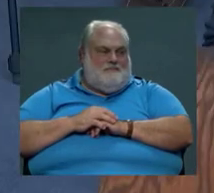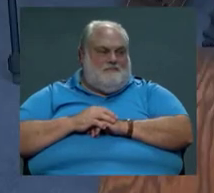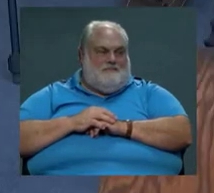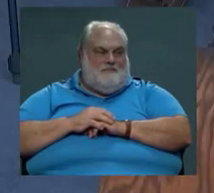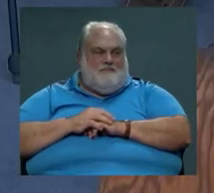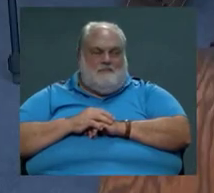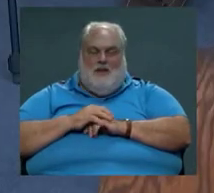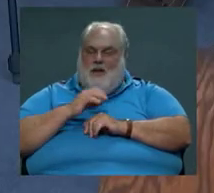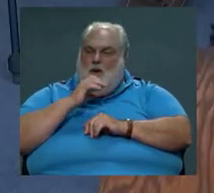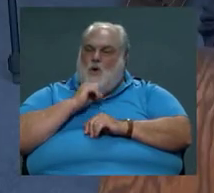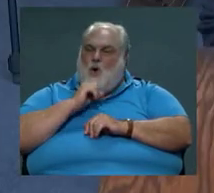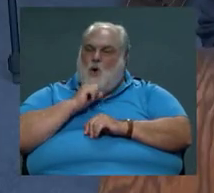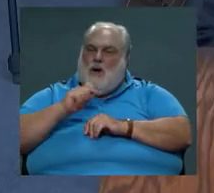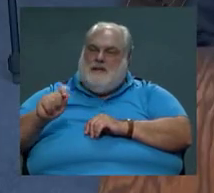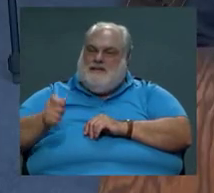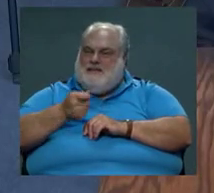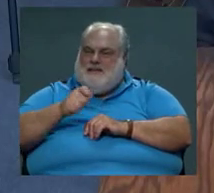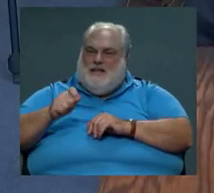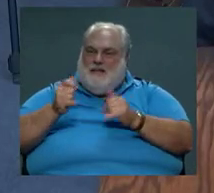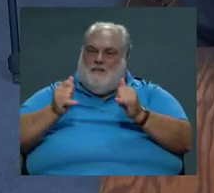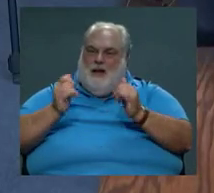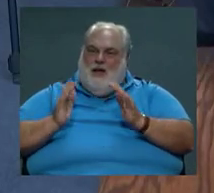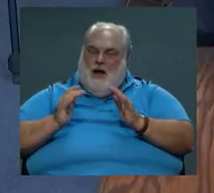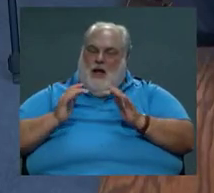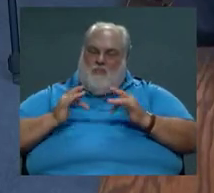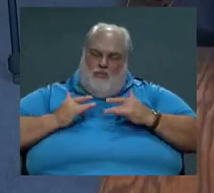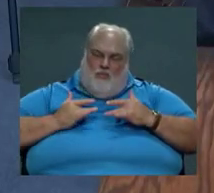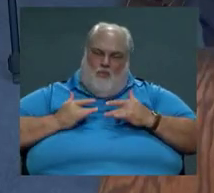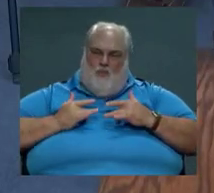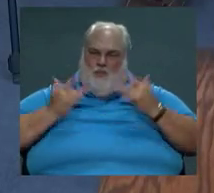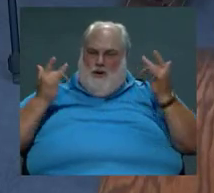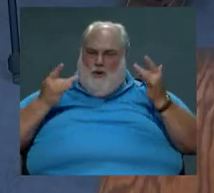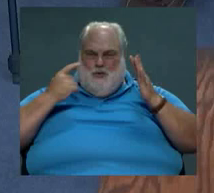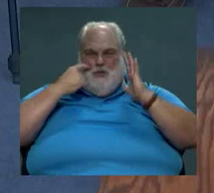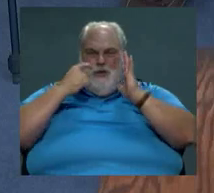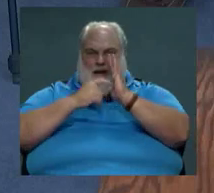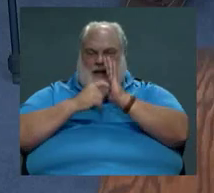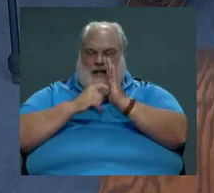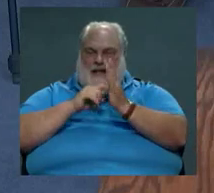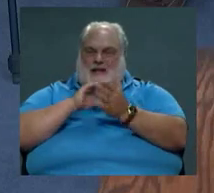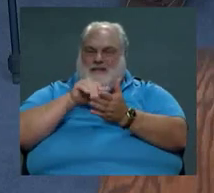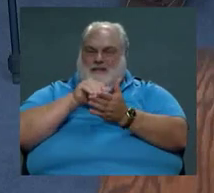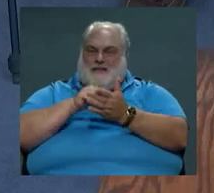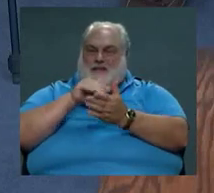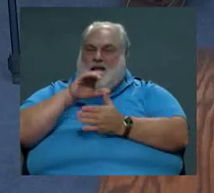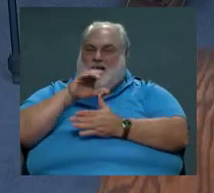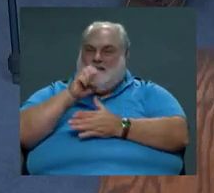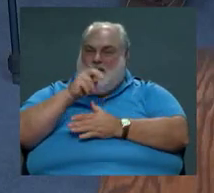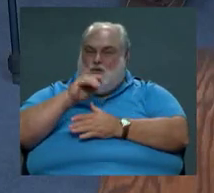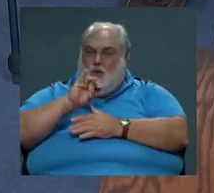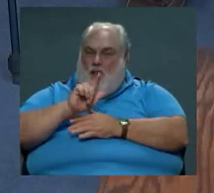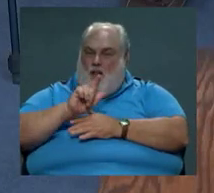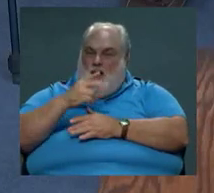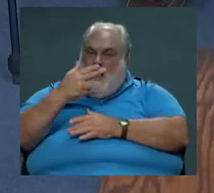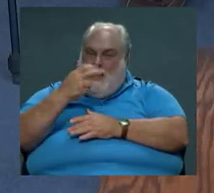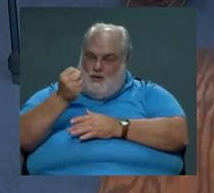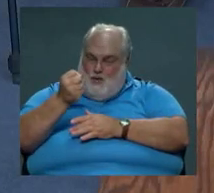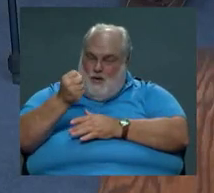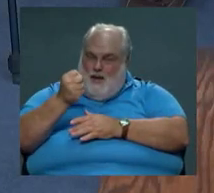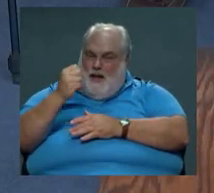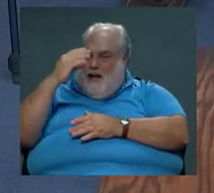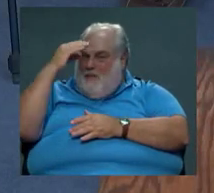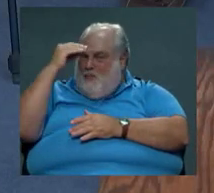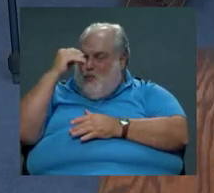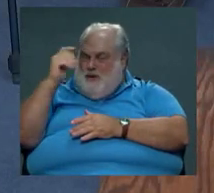Being an old tennis player, I'm extremely excited to be able to recognize our Central High School Little Rock Boys